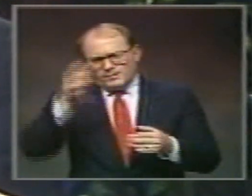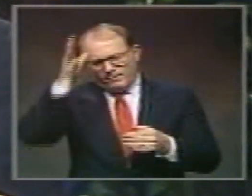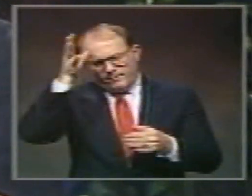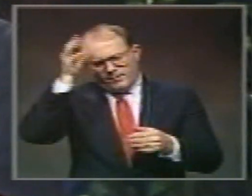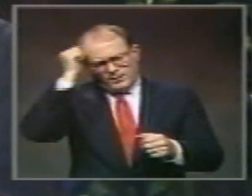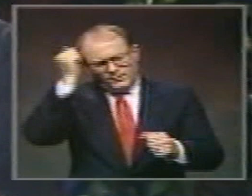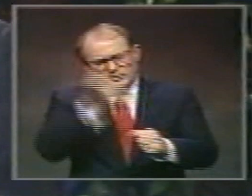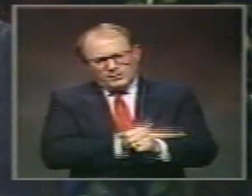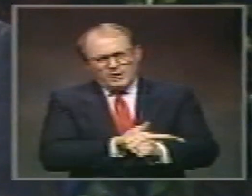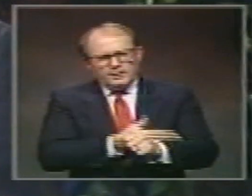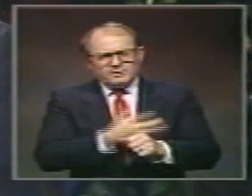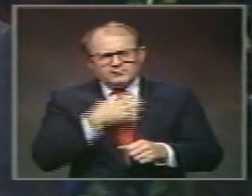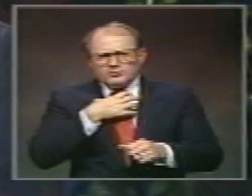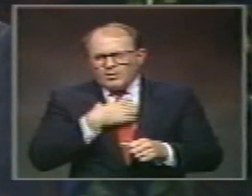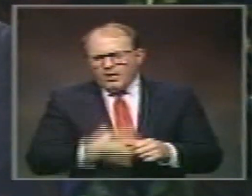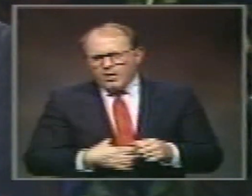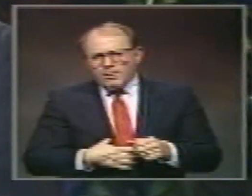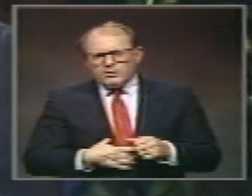death.